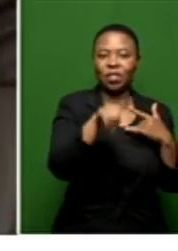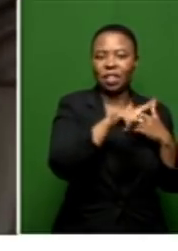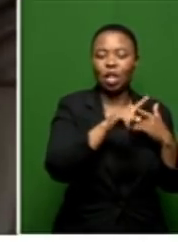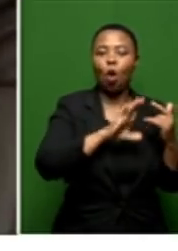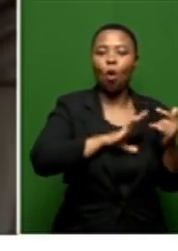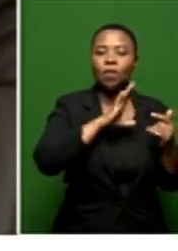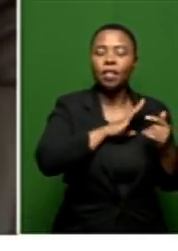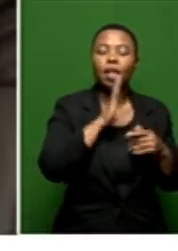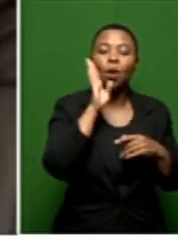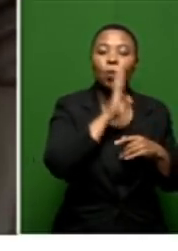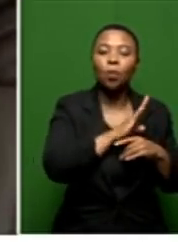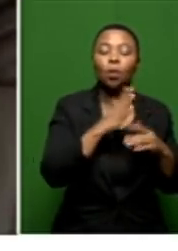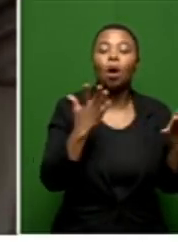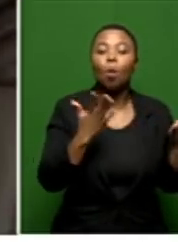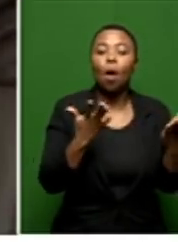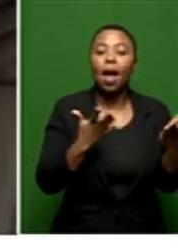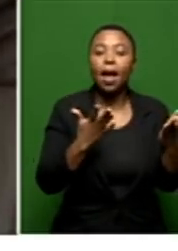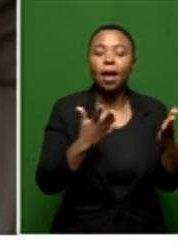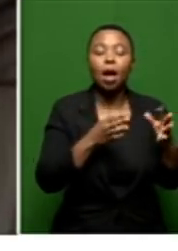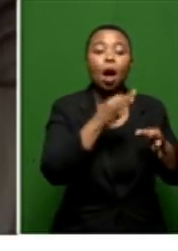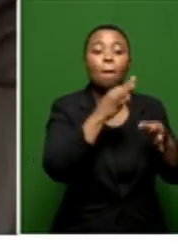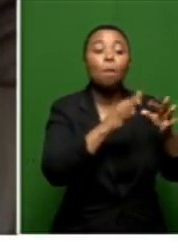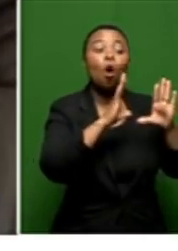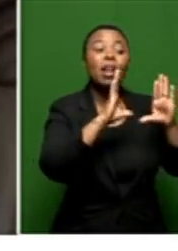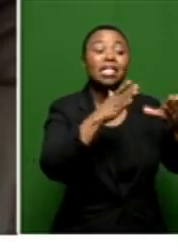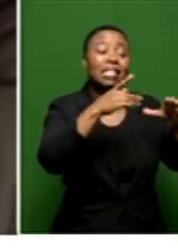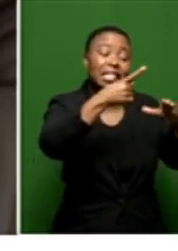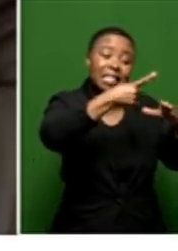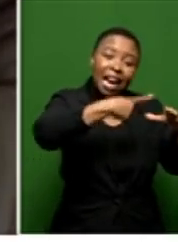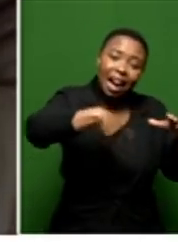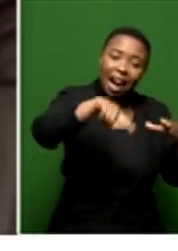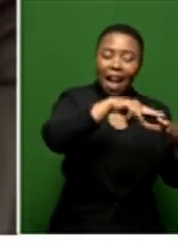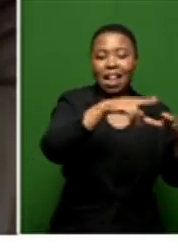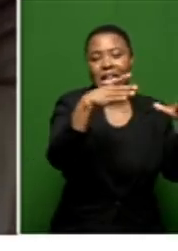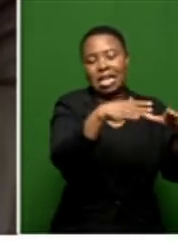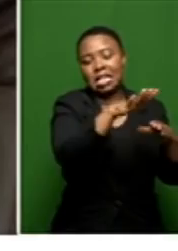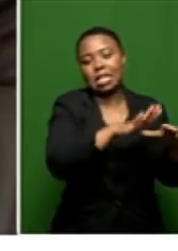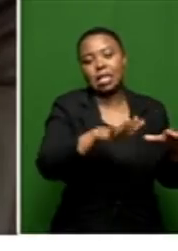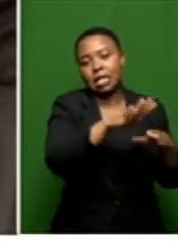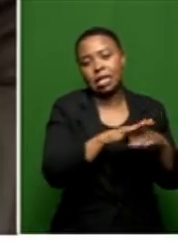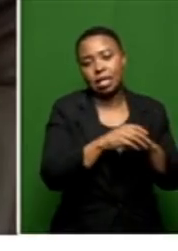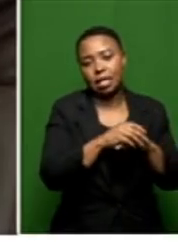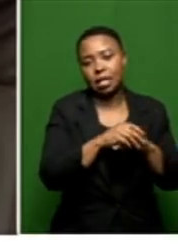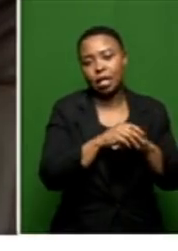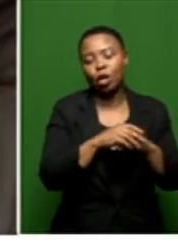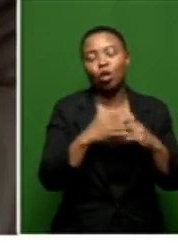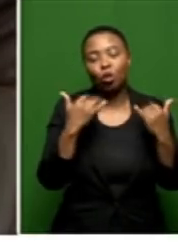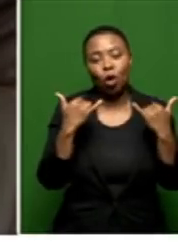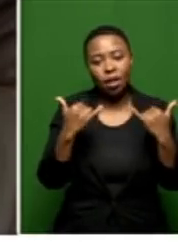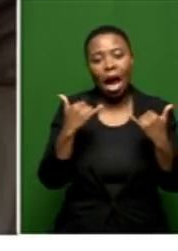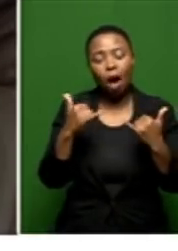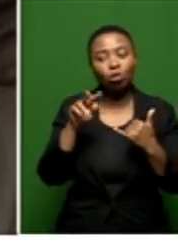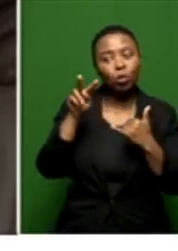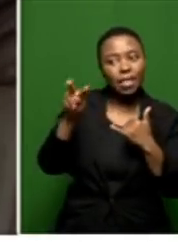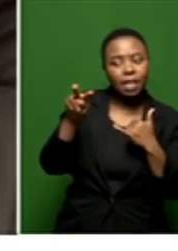lost confidence in the political class in its entirety. In other words, to the extent that the preponderance of those who did